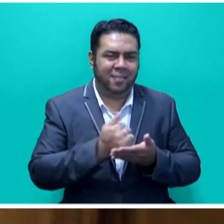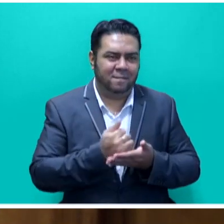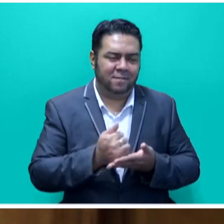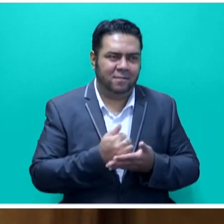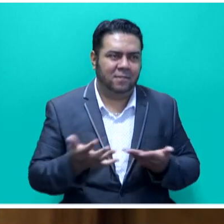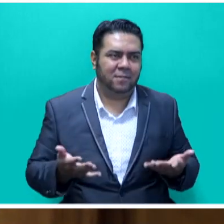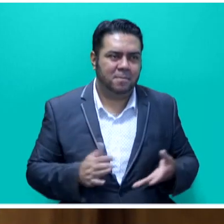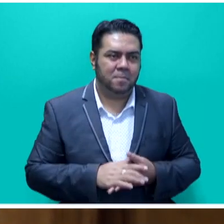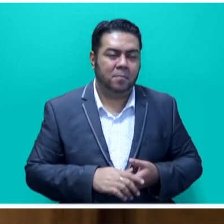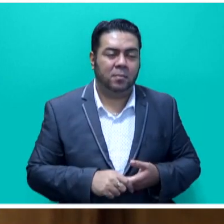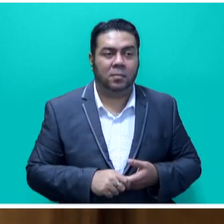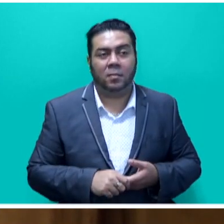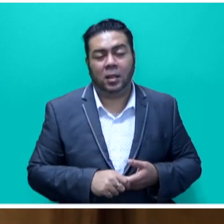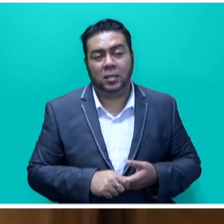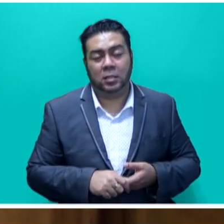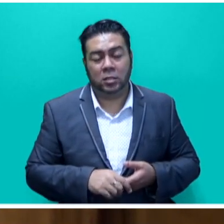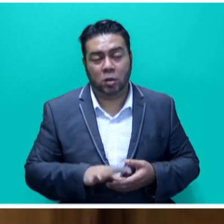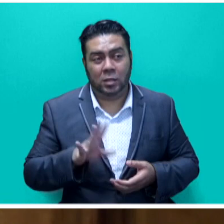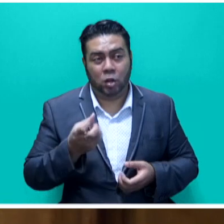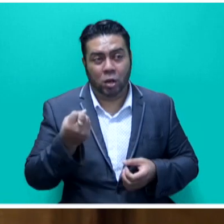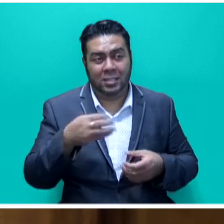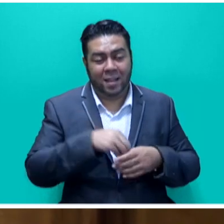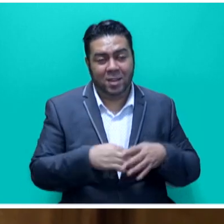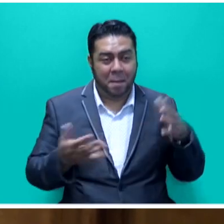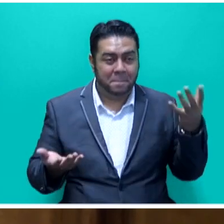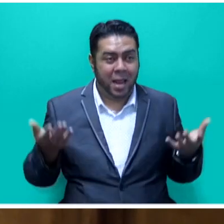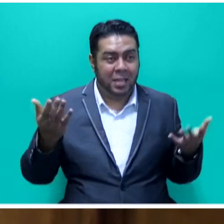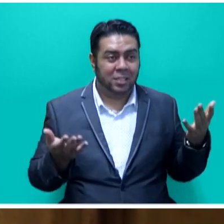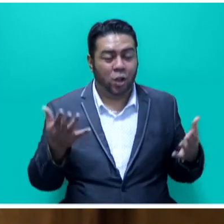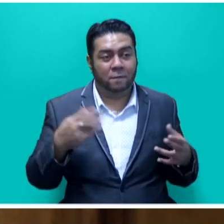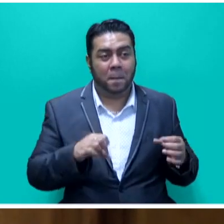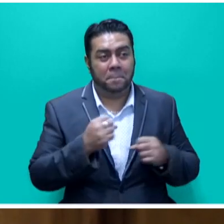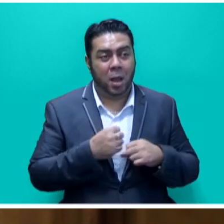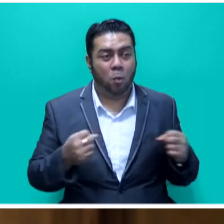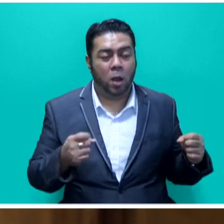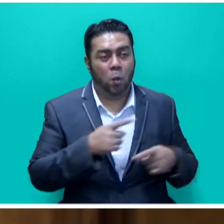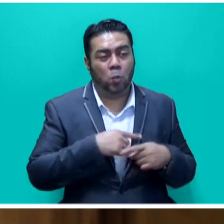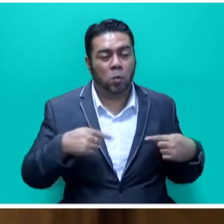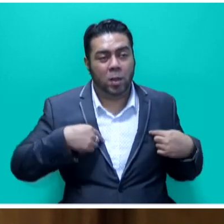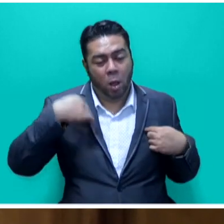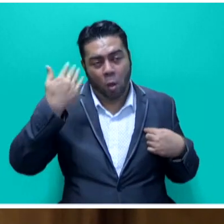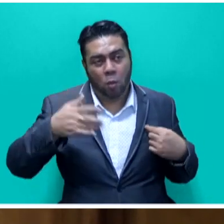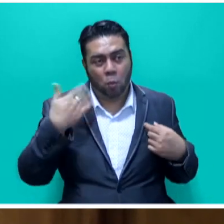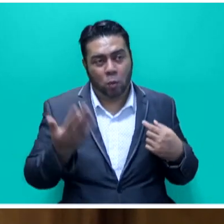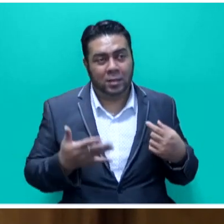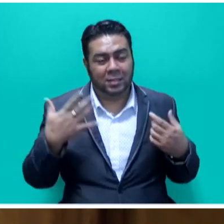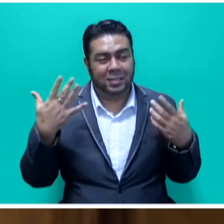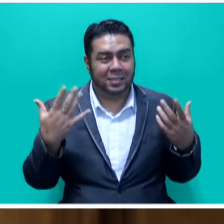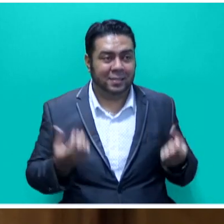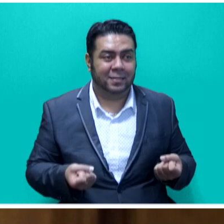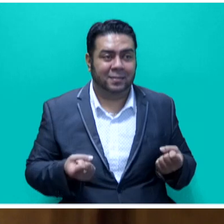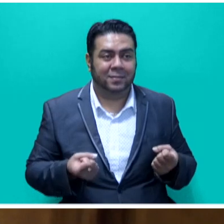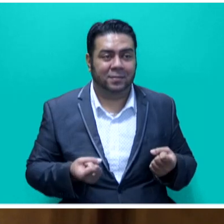Mr. Speaker, philosophically, as long as there is an imbalance of power, we will always have violence, domestic and all other